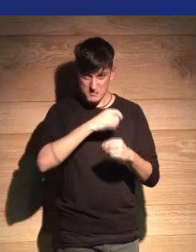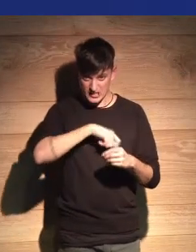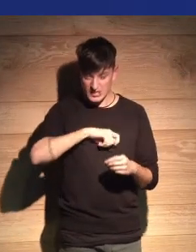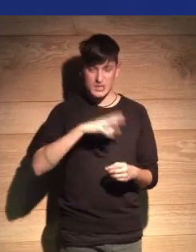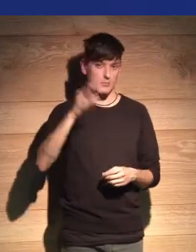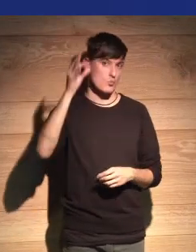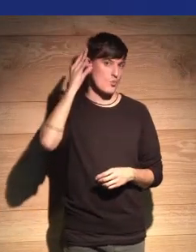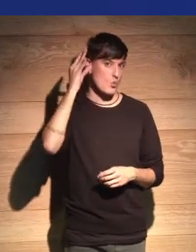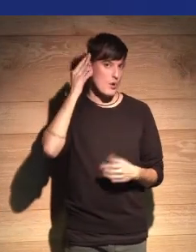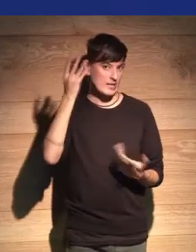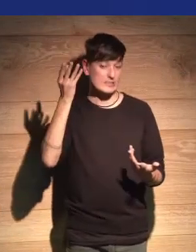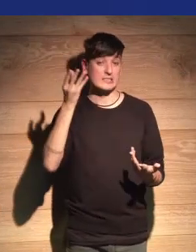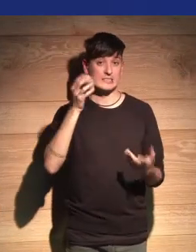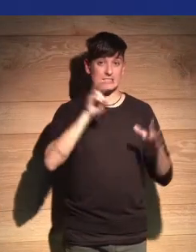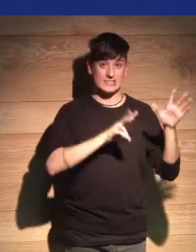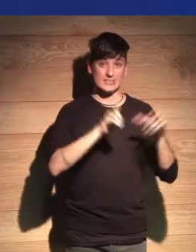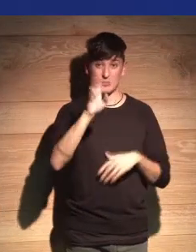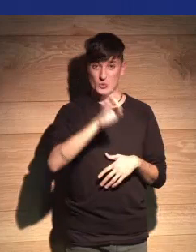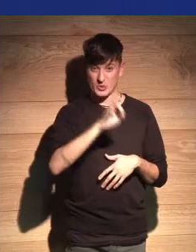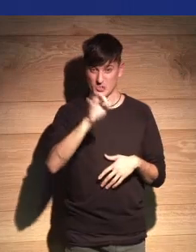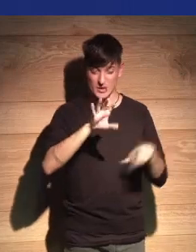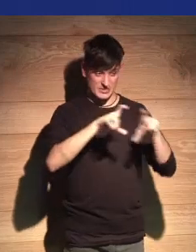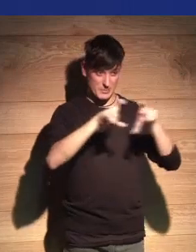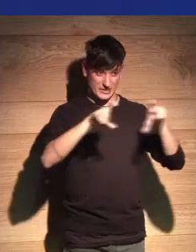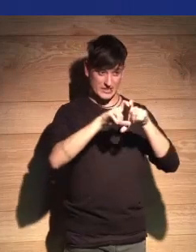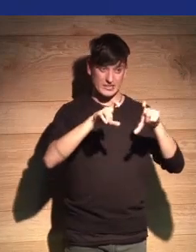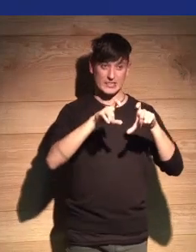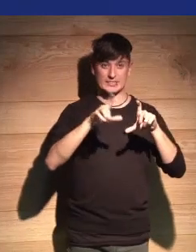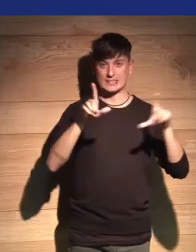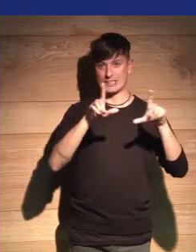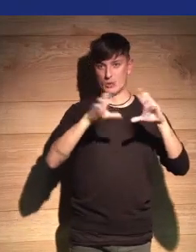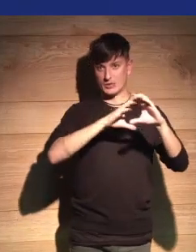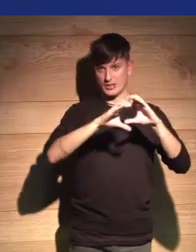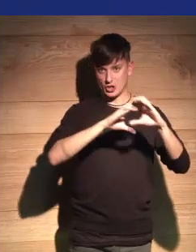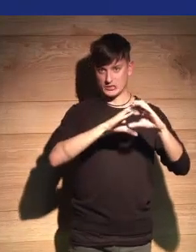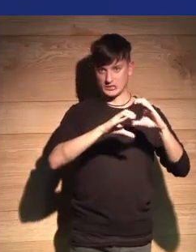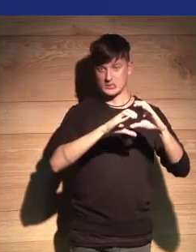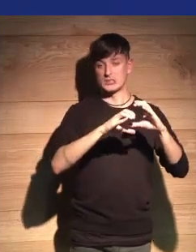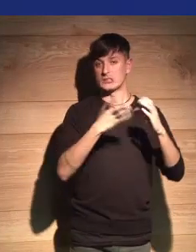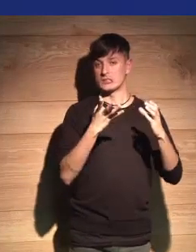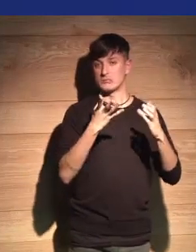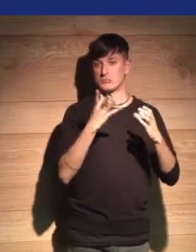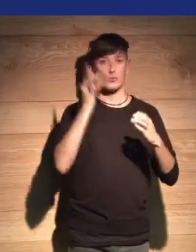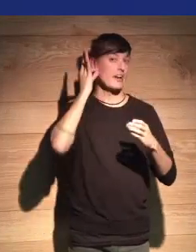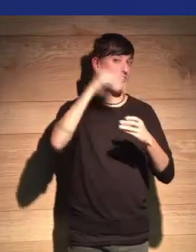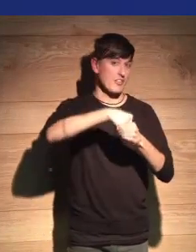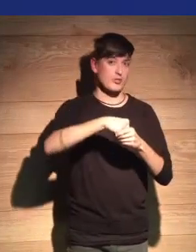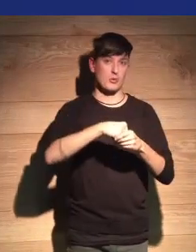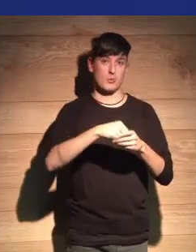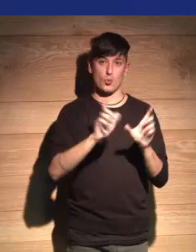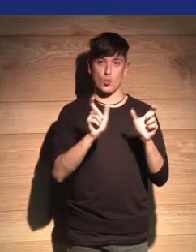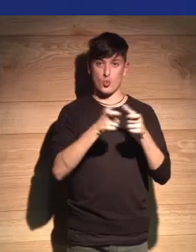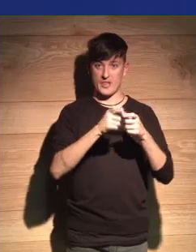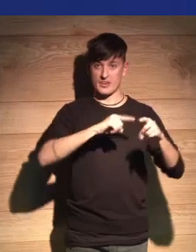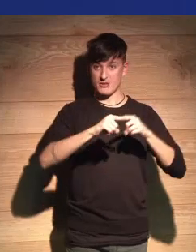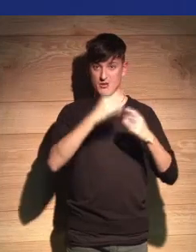in Spain who receive the minimum wage are women. The fact that many telecom companies don't have